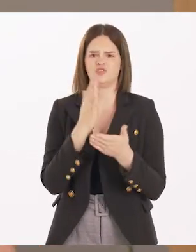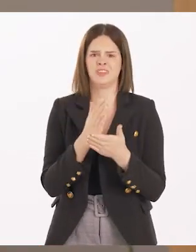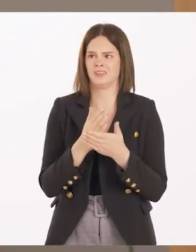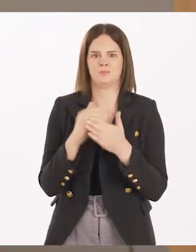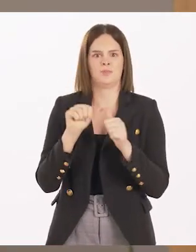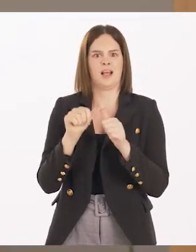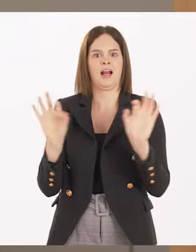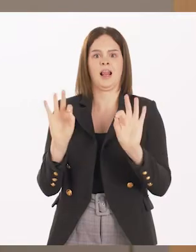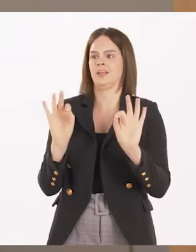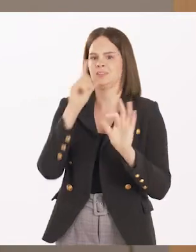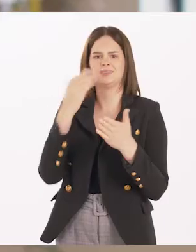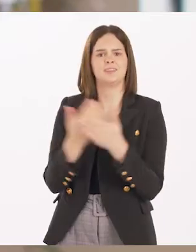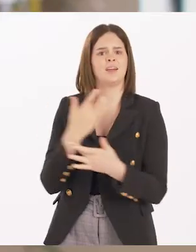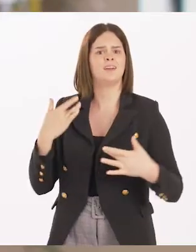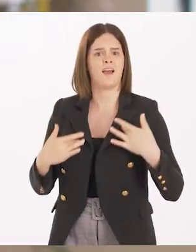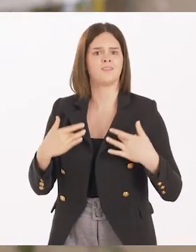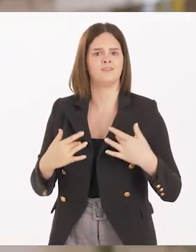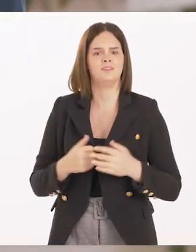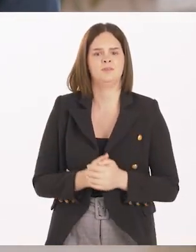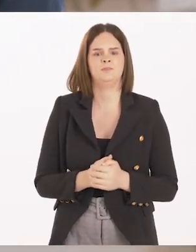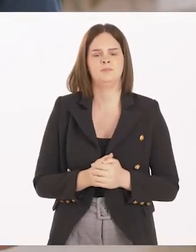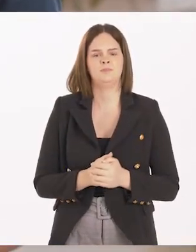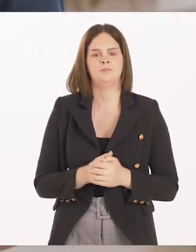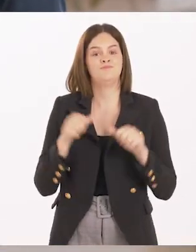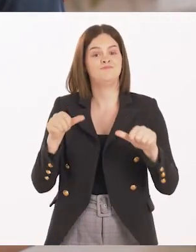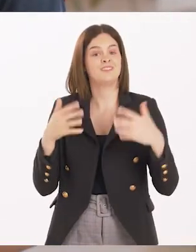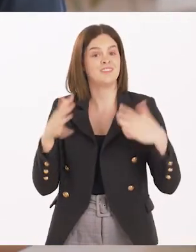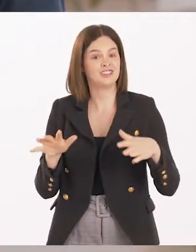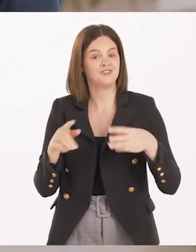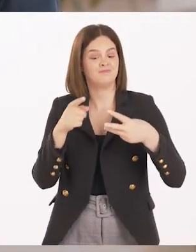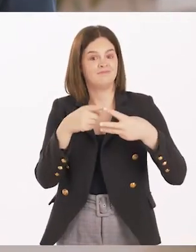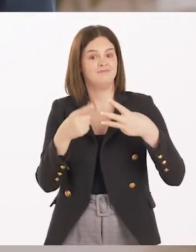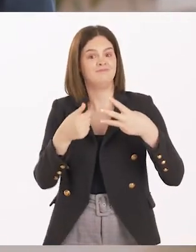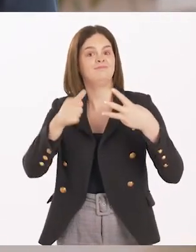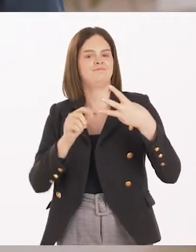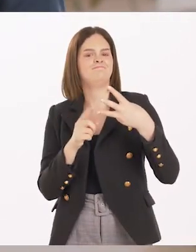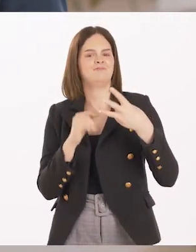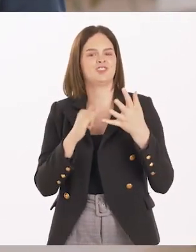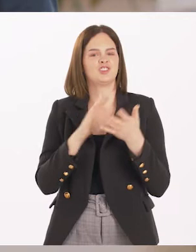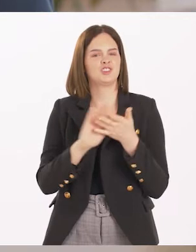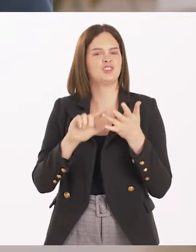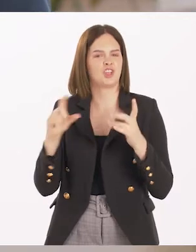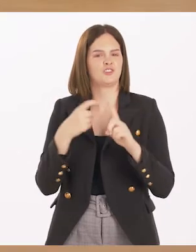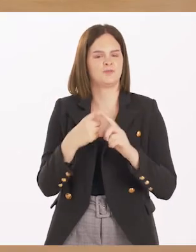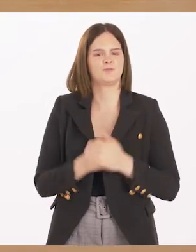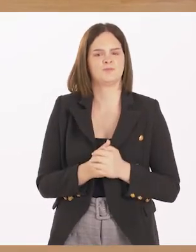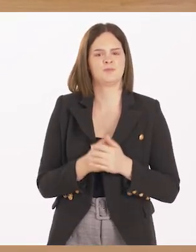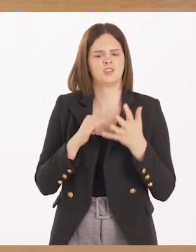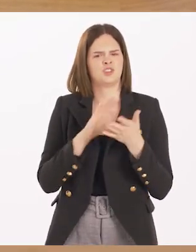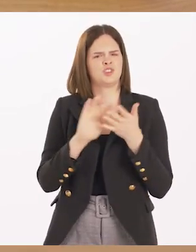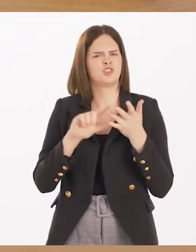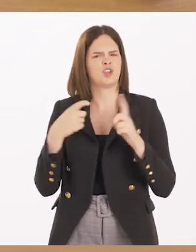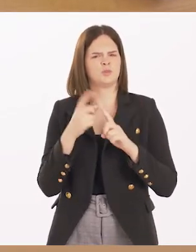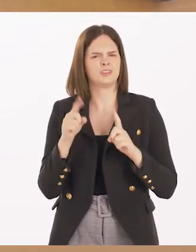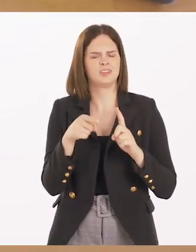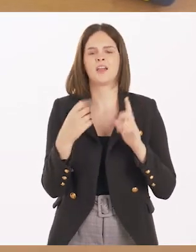is better than no CPR. Alright, we've covered how to call and push. Now let's tackle the shock component. When we say